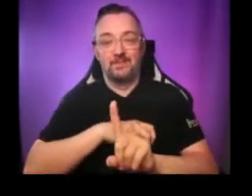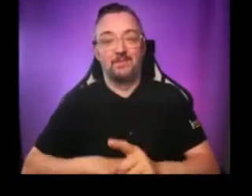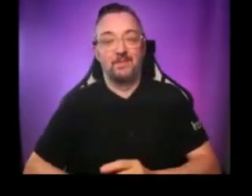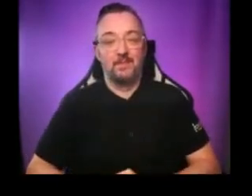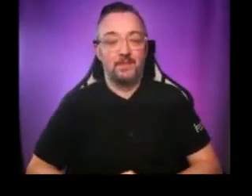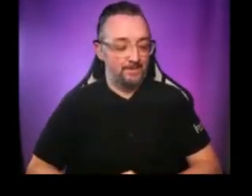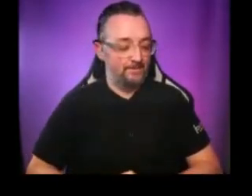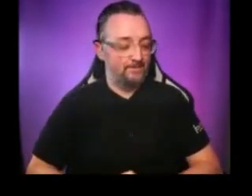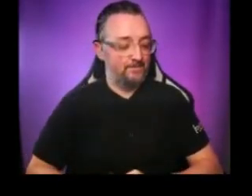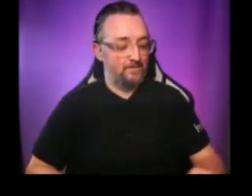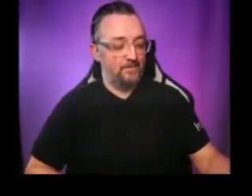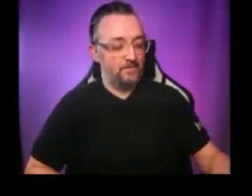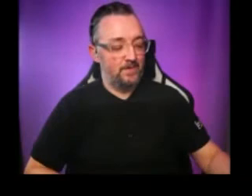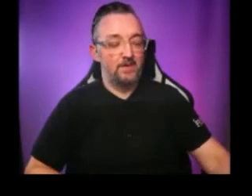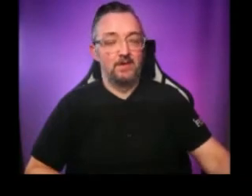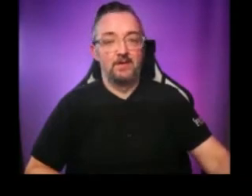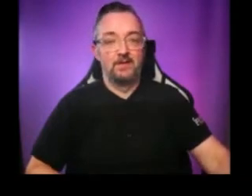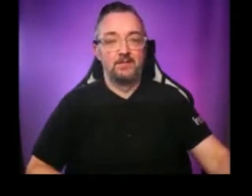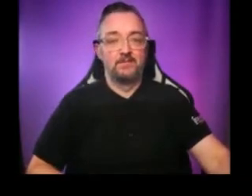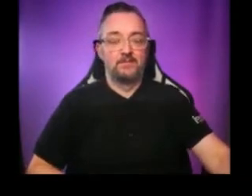from there. Okay, thank you, Anna.